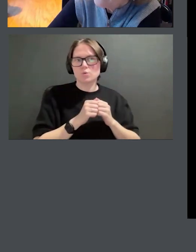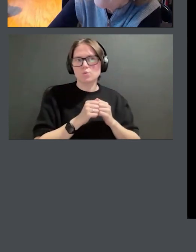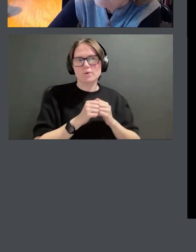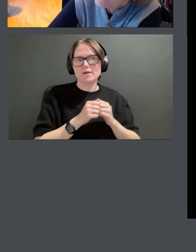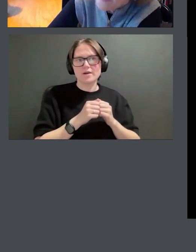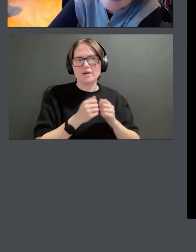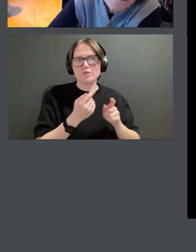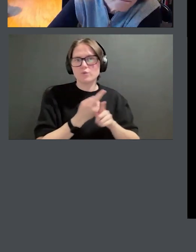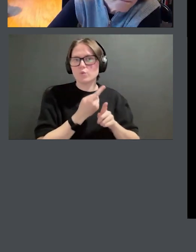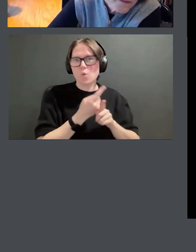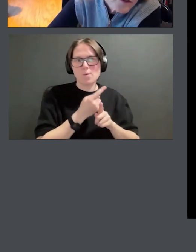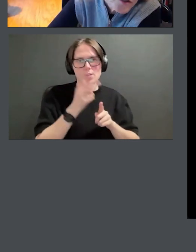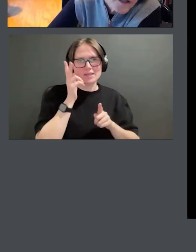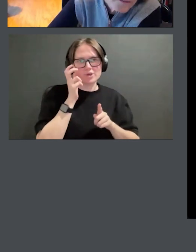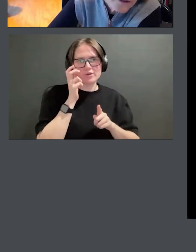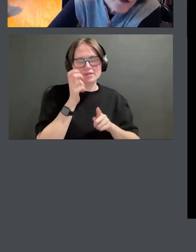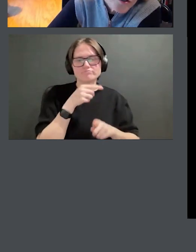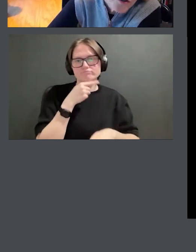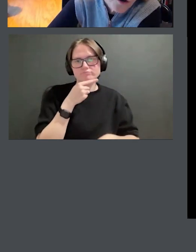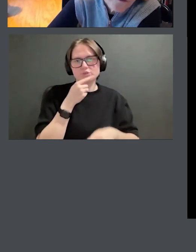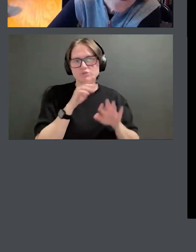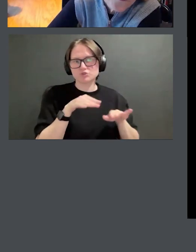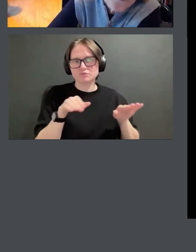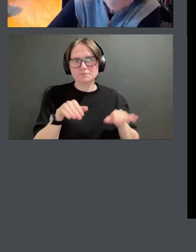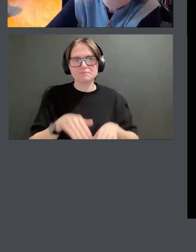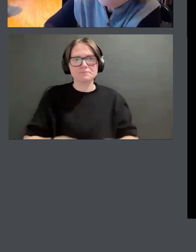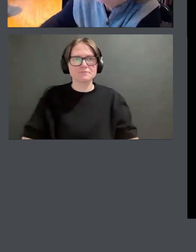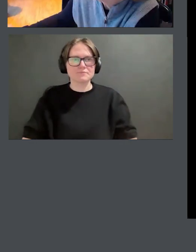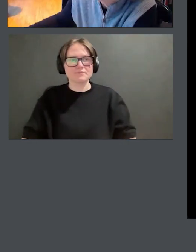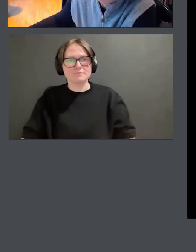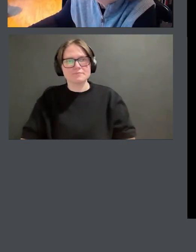by Backham just a couple of years ago.